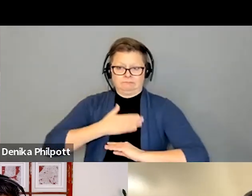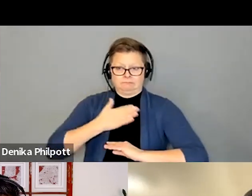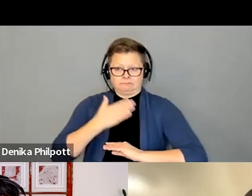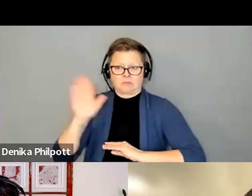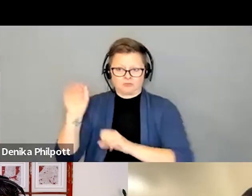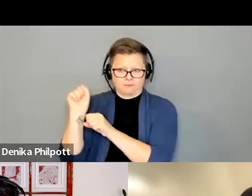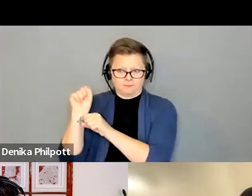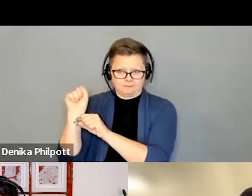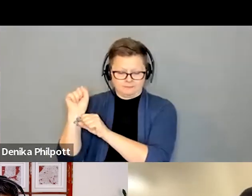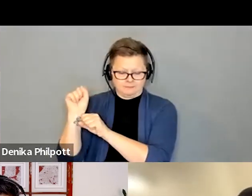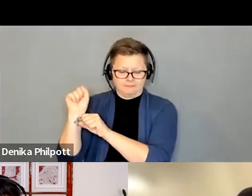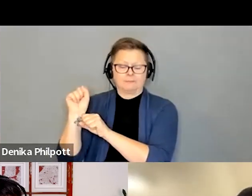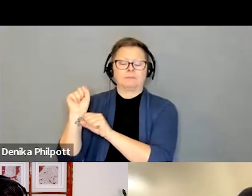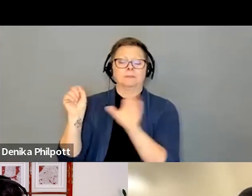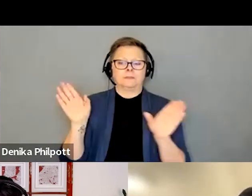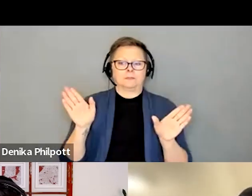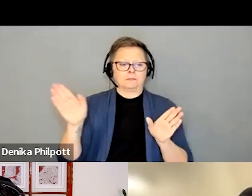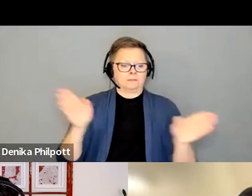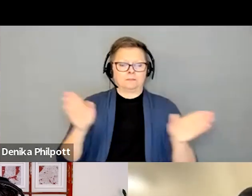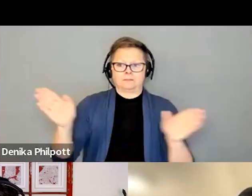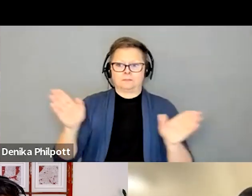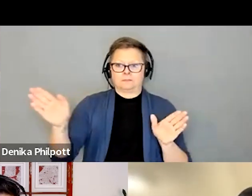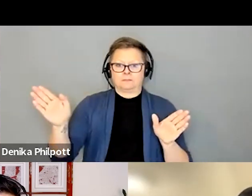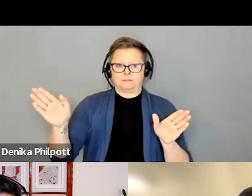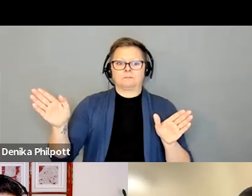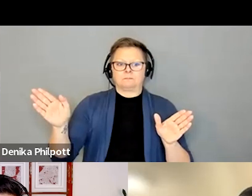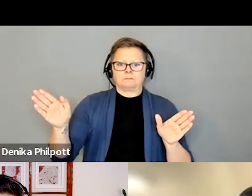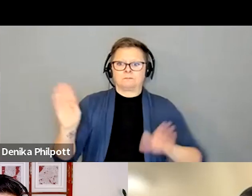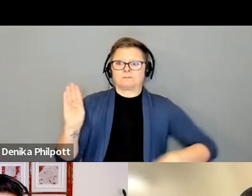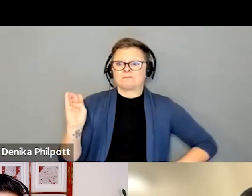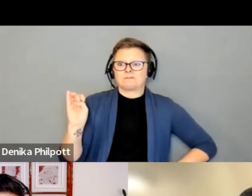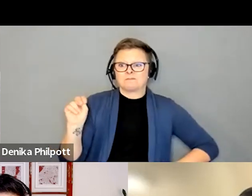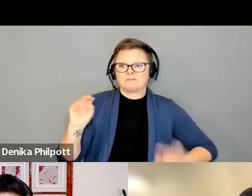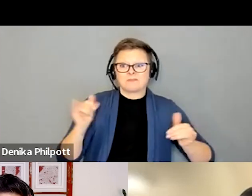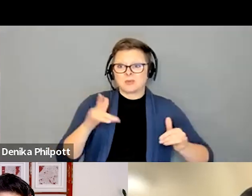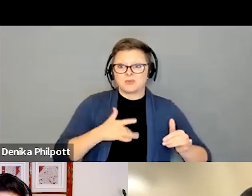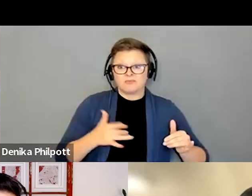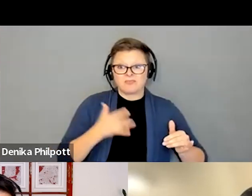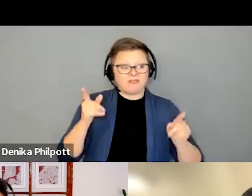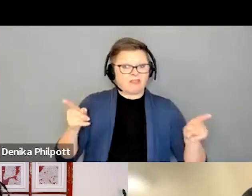with disabilities. Ben, what was your initial reaction to this finding?